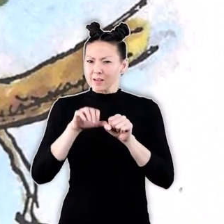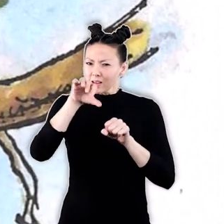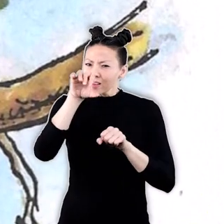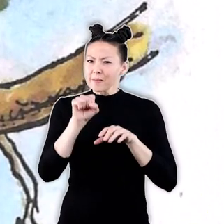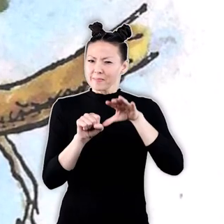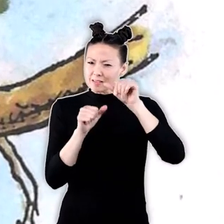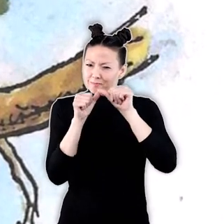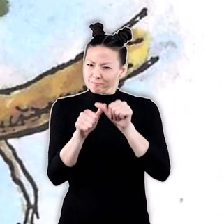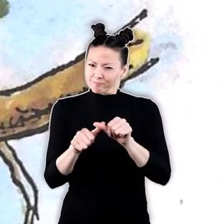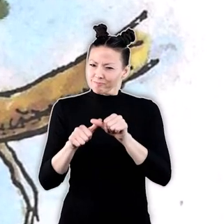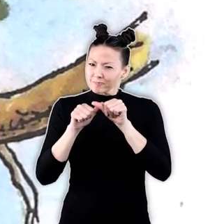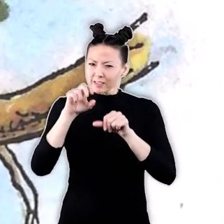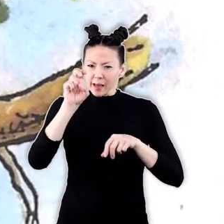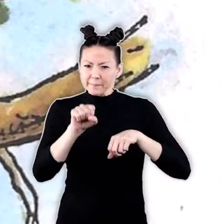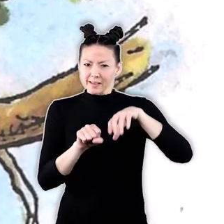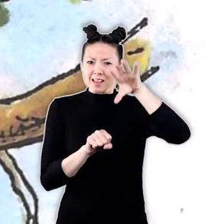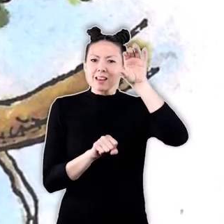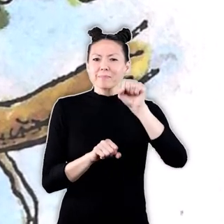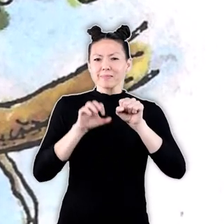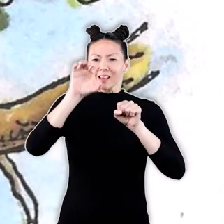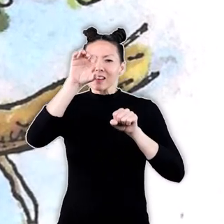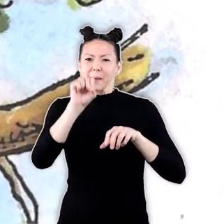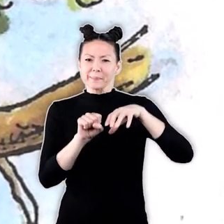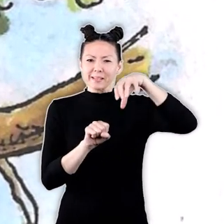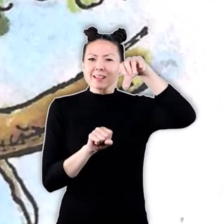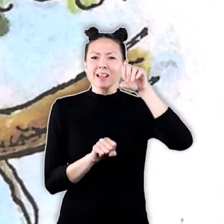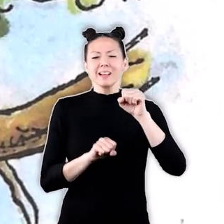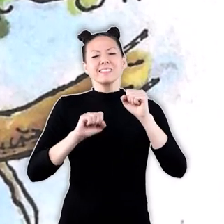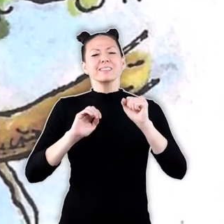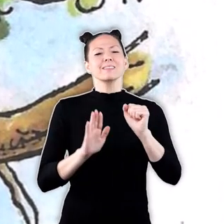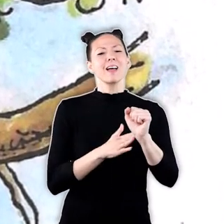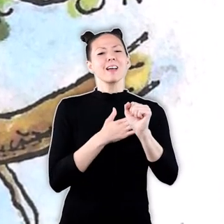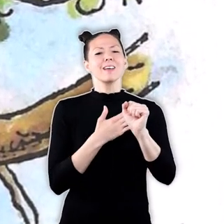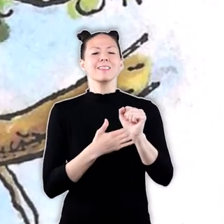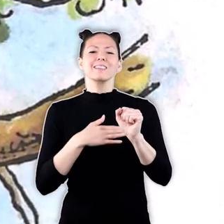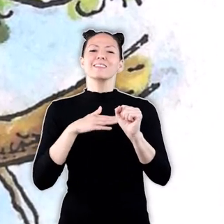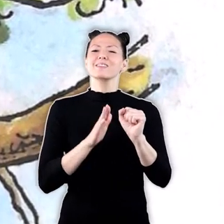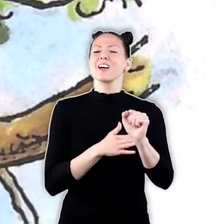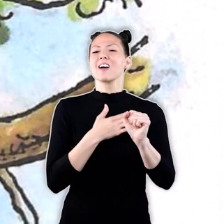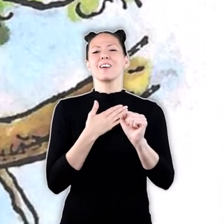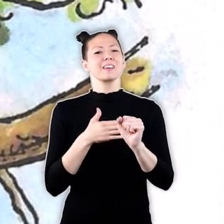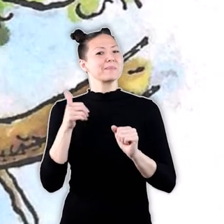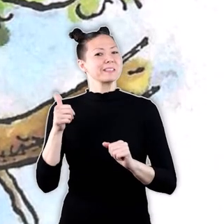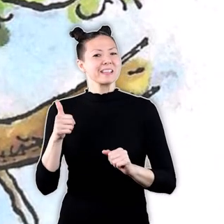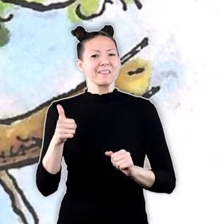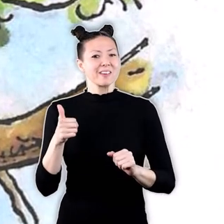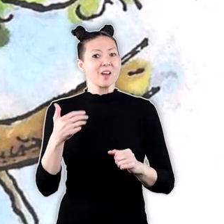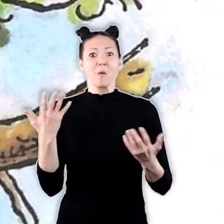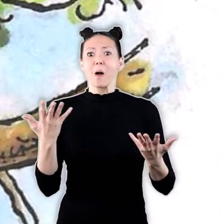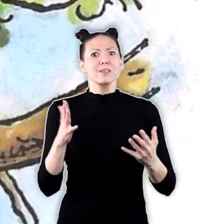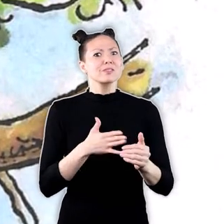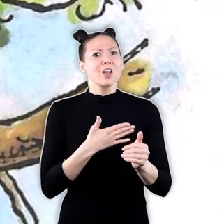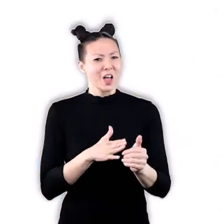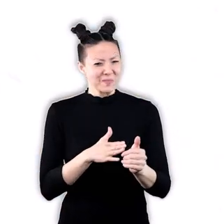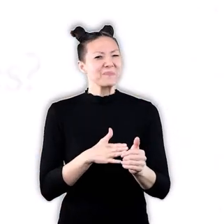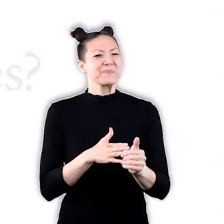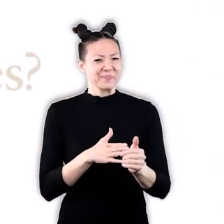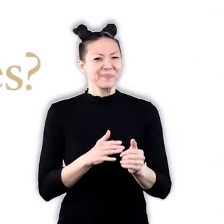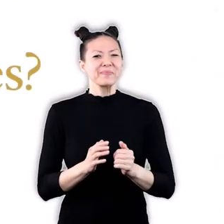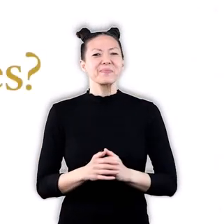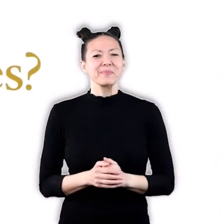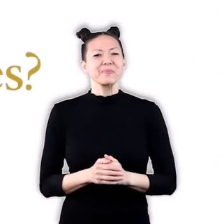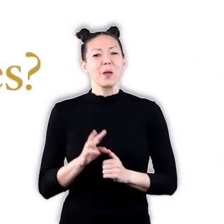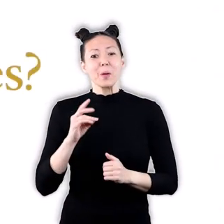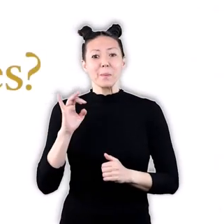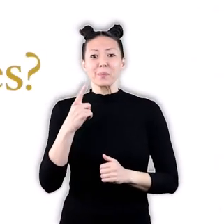he climbed, and as he climbed, he sang a little song to himself. It went like this.